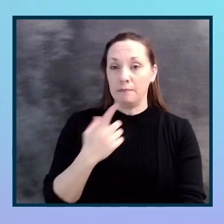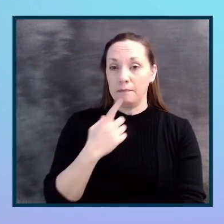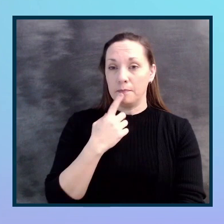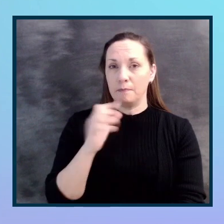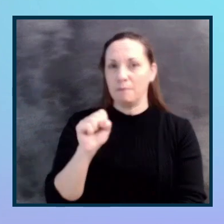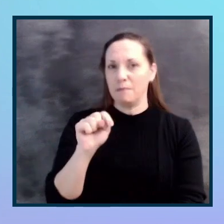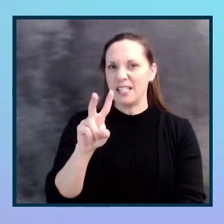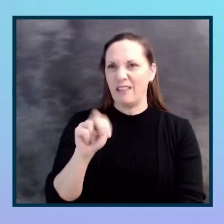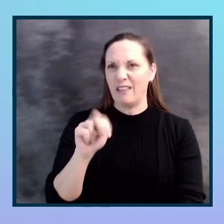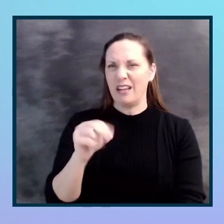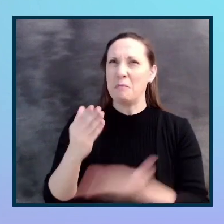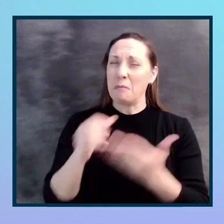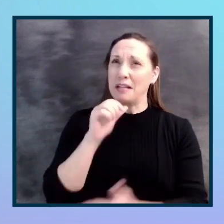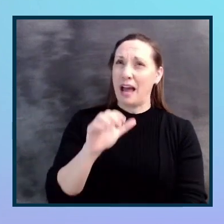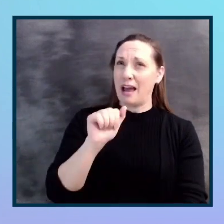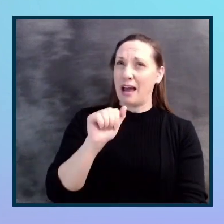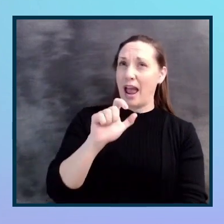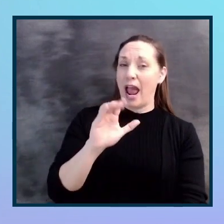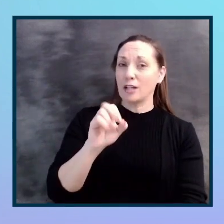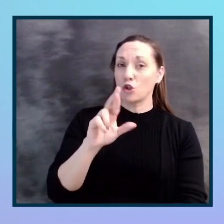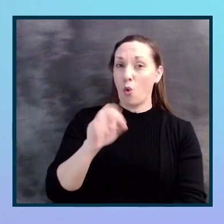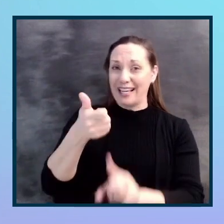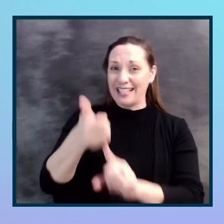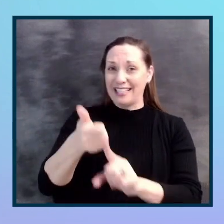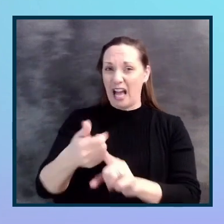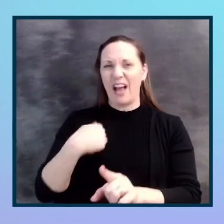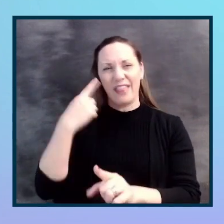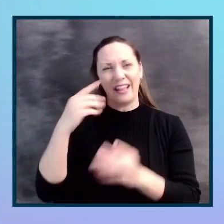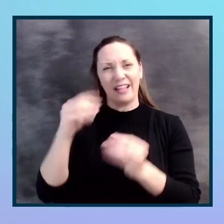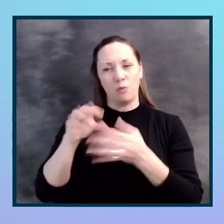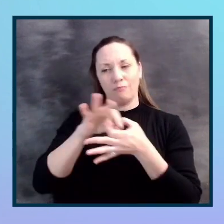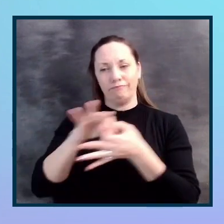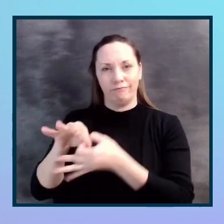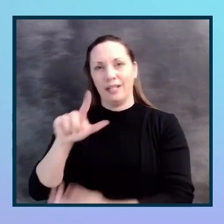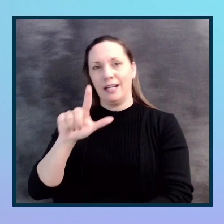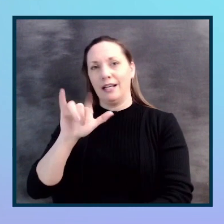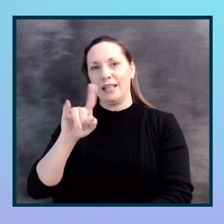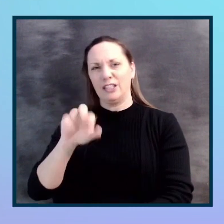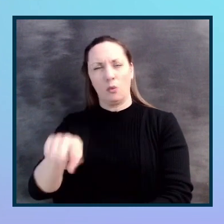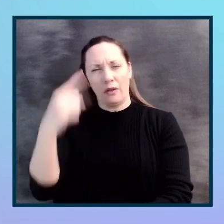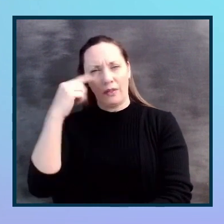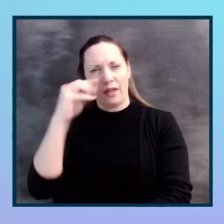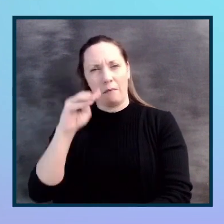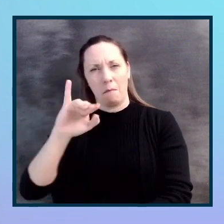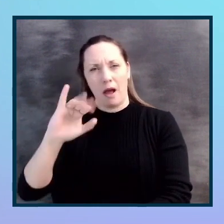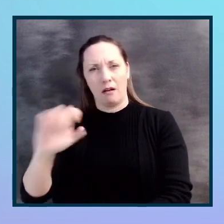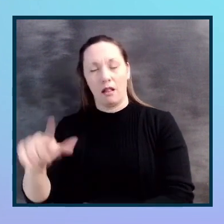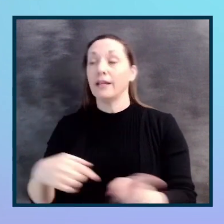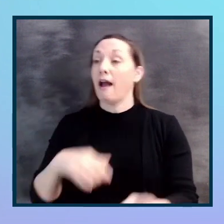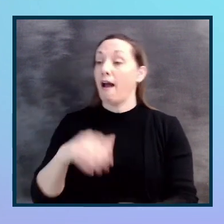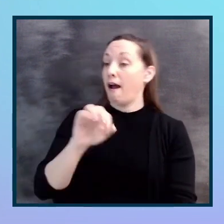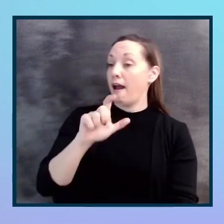Probably not Axe Core itself. I think that might be more of a linter question. What do you think, Michael? Yeah, so axe-linter can